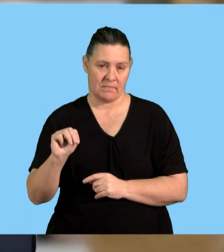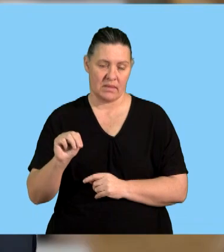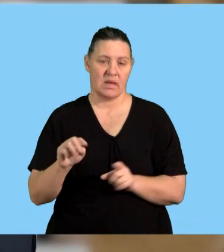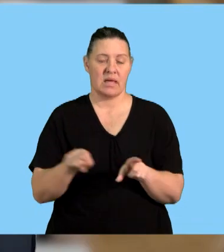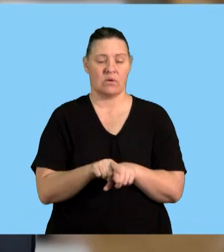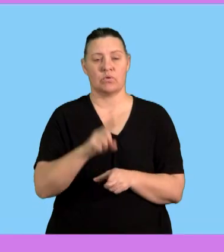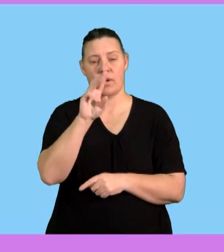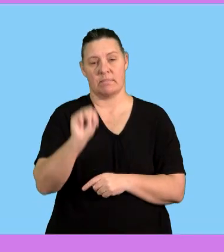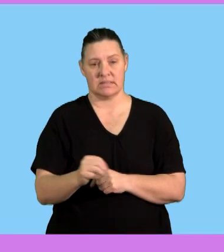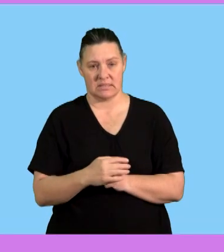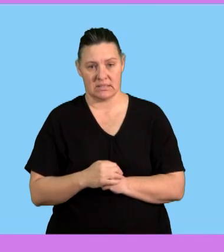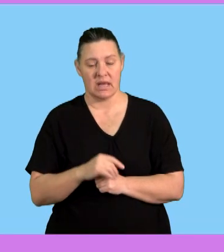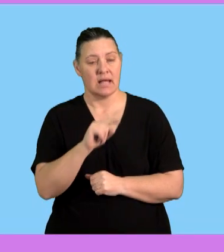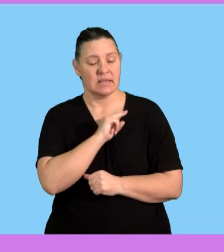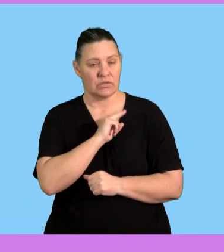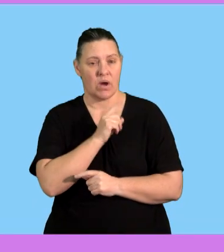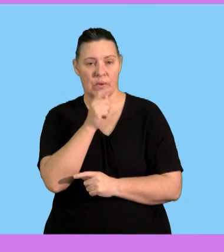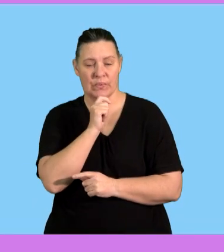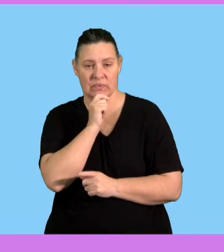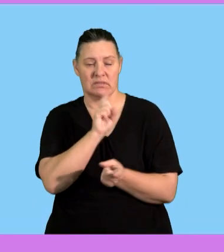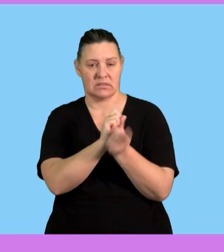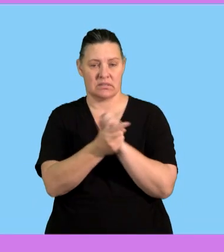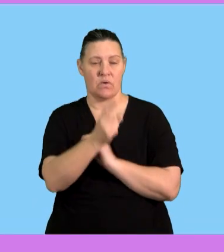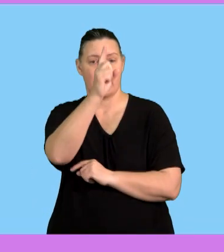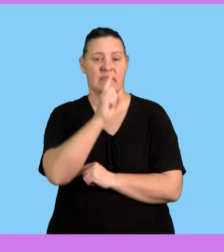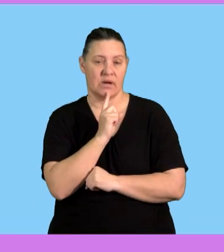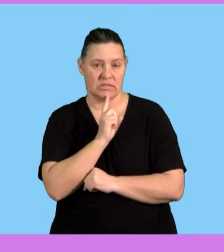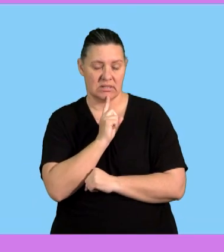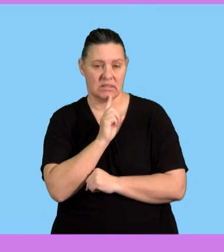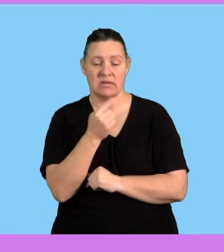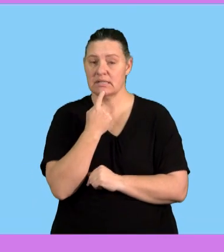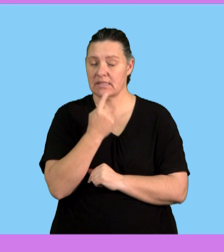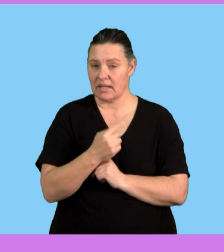meter. Therefore, I use that conversion factor of 1,000 by saying then